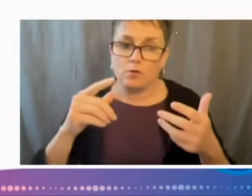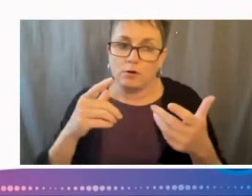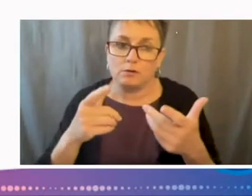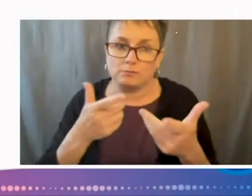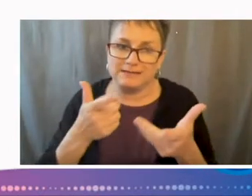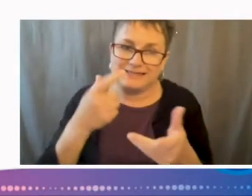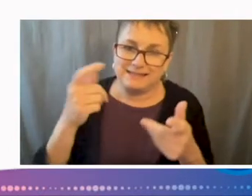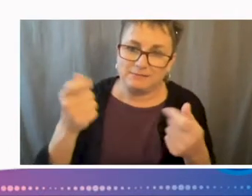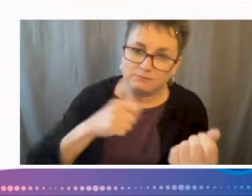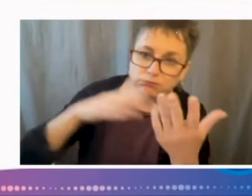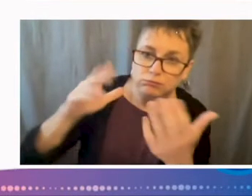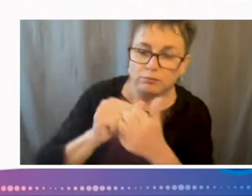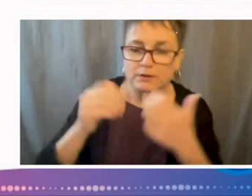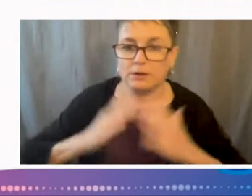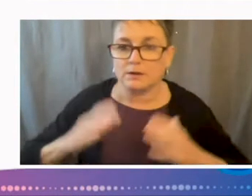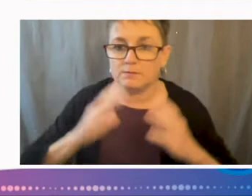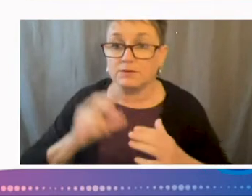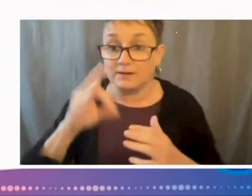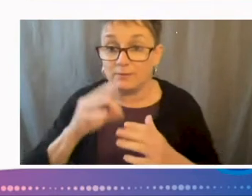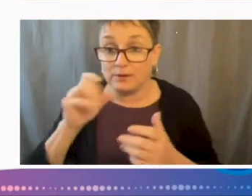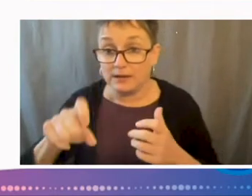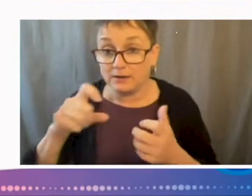needed.